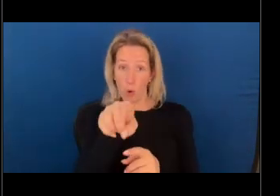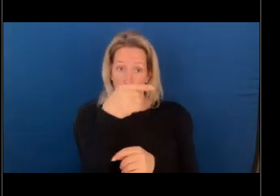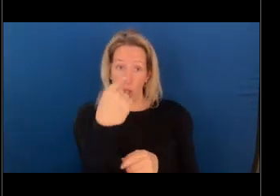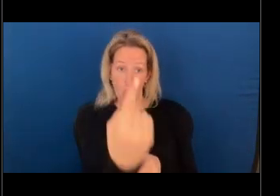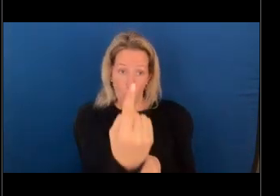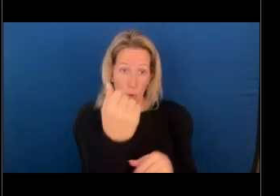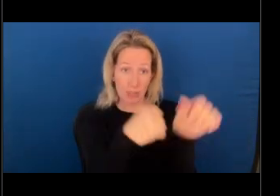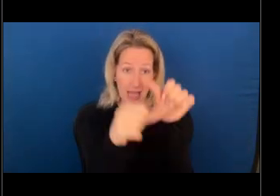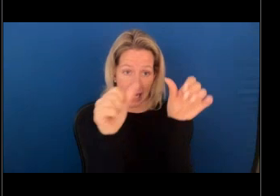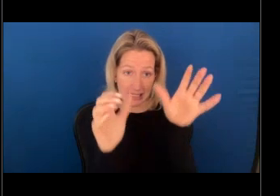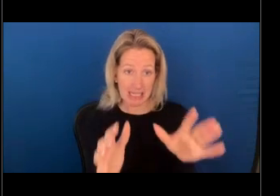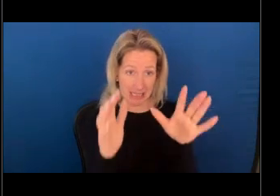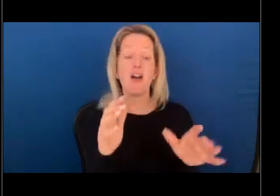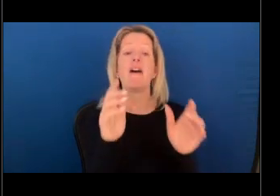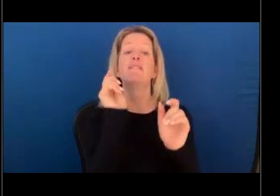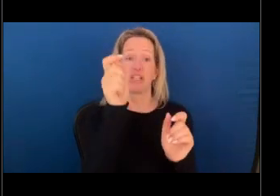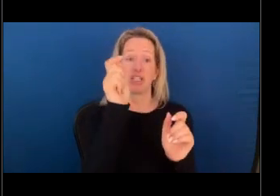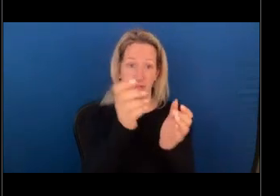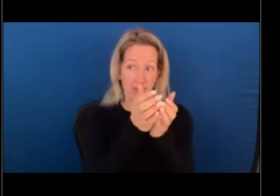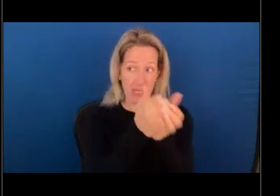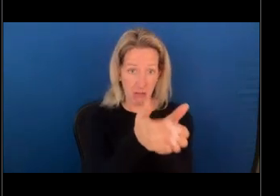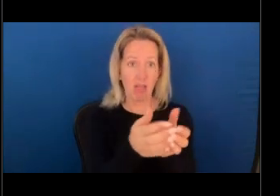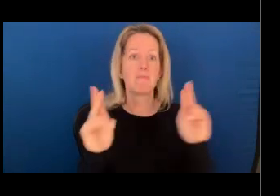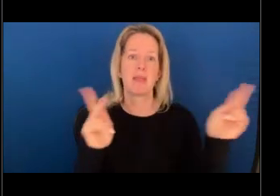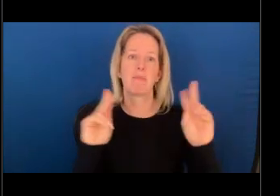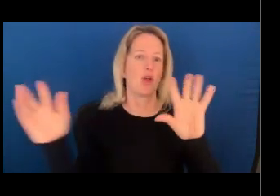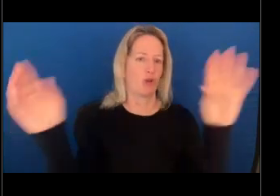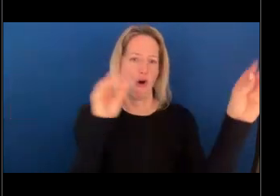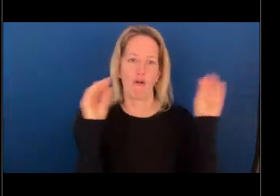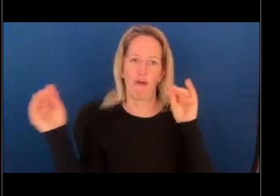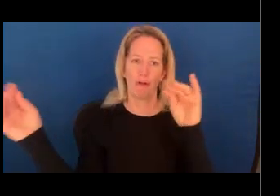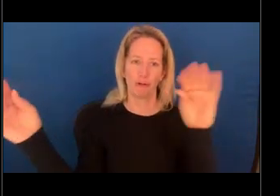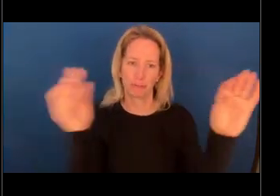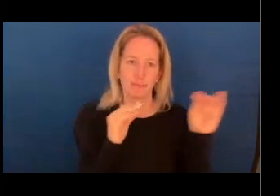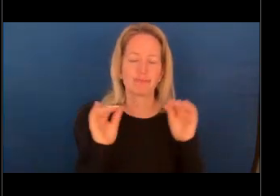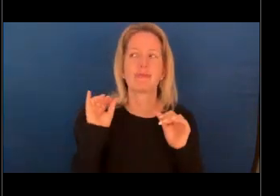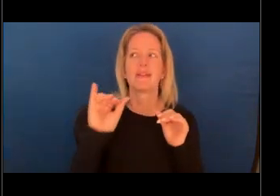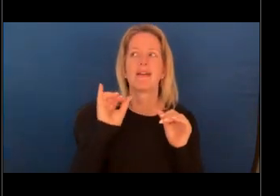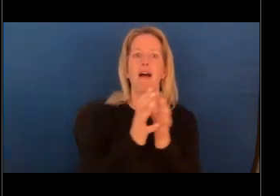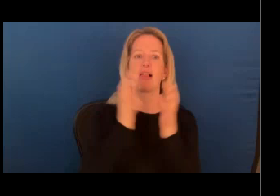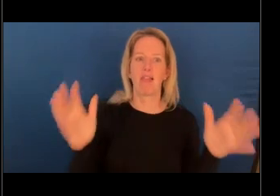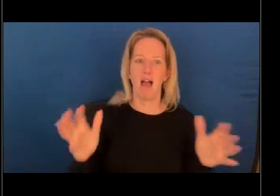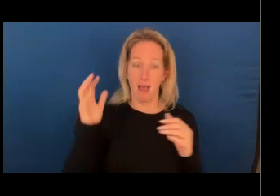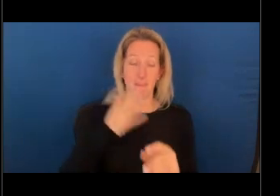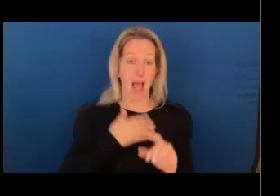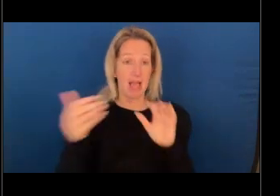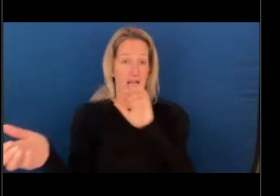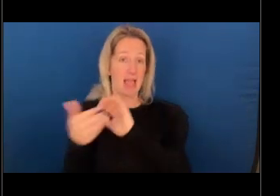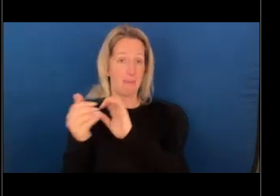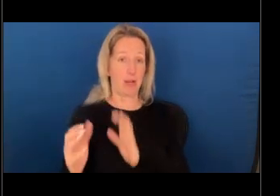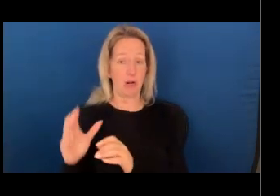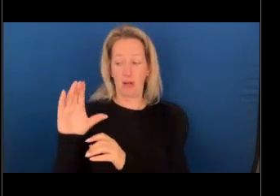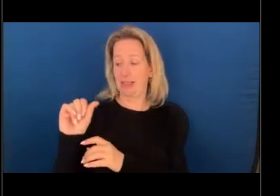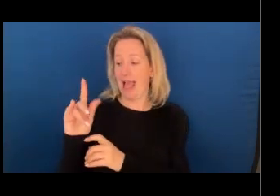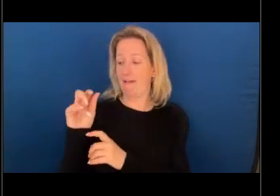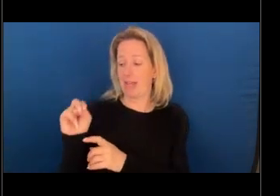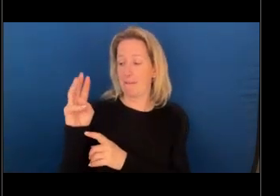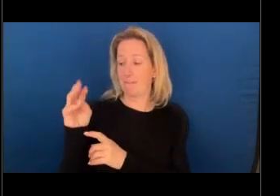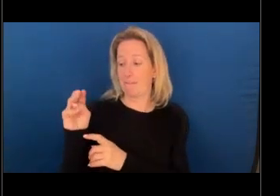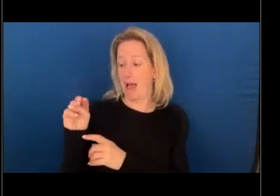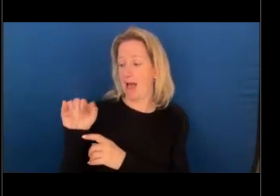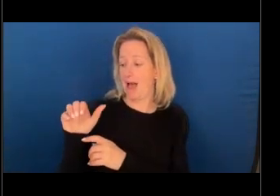fishing vessel, conversation starts rolling. And so a lot of that foundational work has been done by my collaborator, Calvin Myers, as he's been going